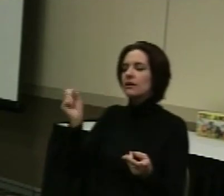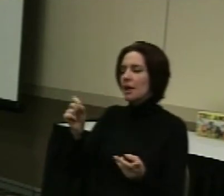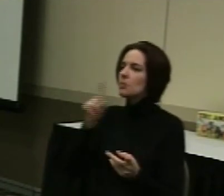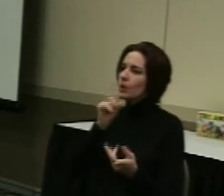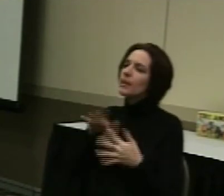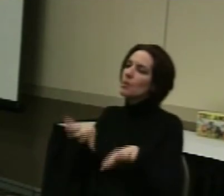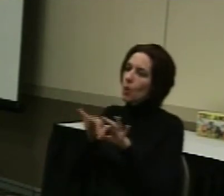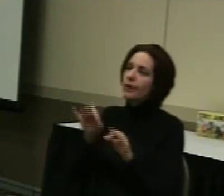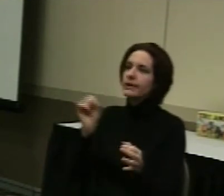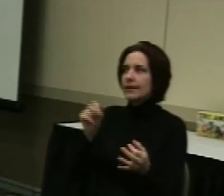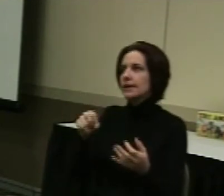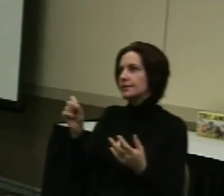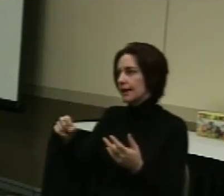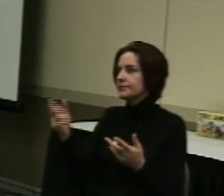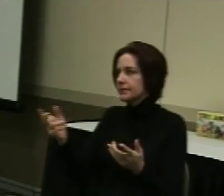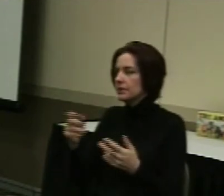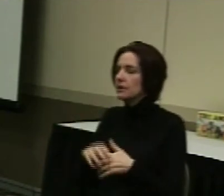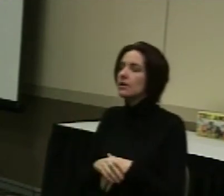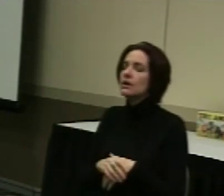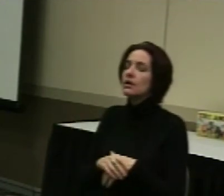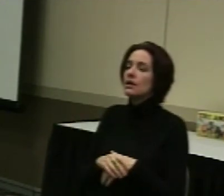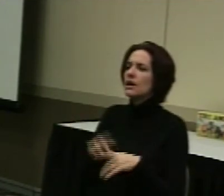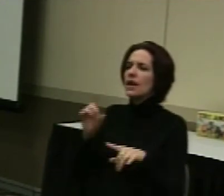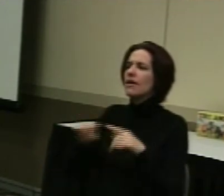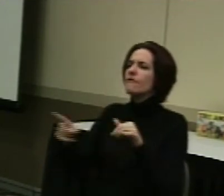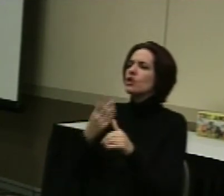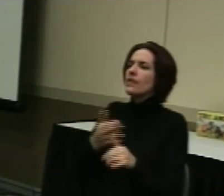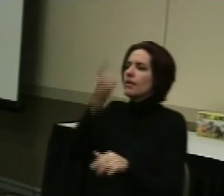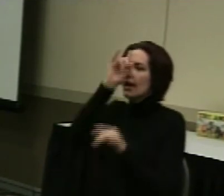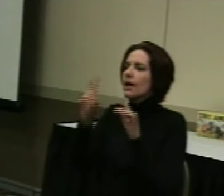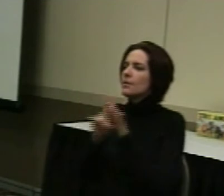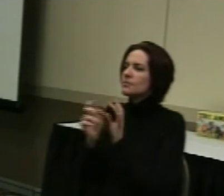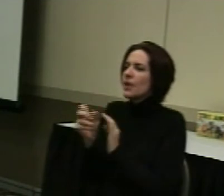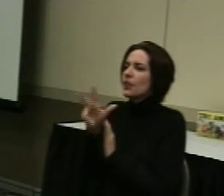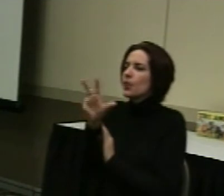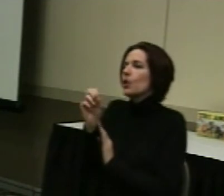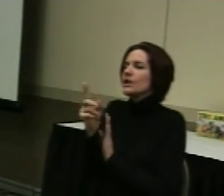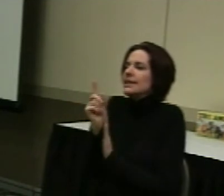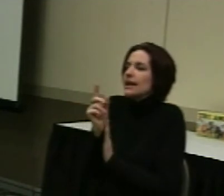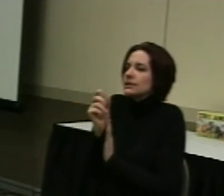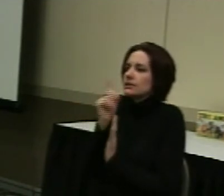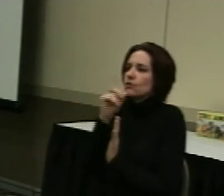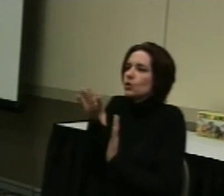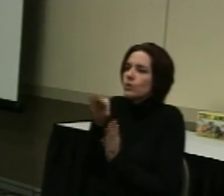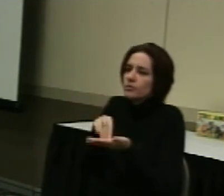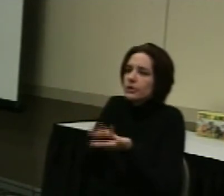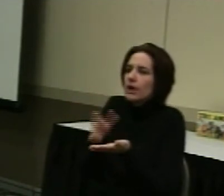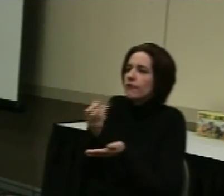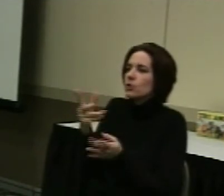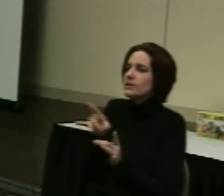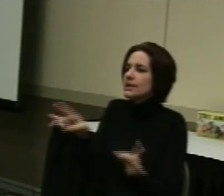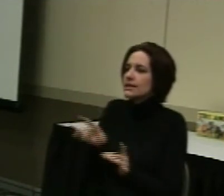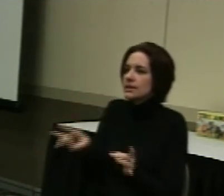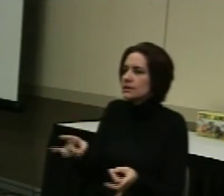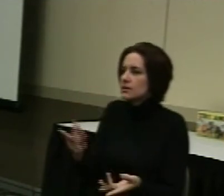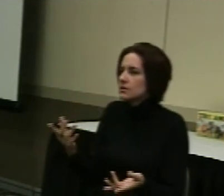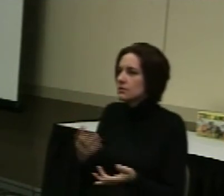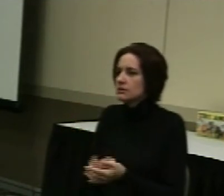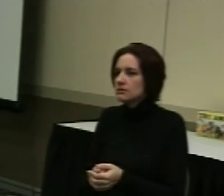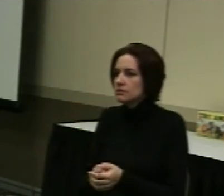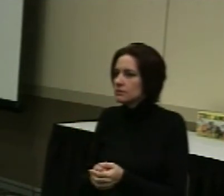important. Maybe take like 30 seconds to write a sentence or so. What is it